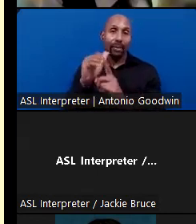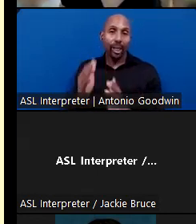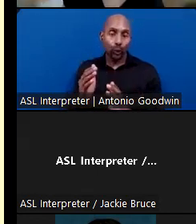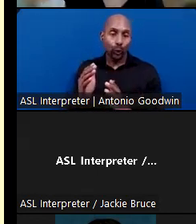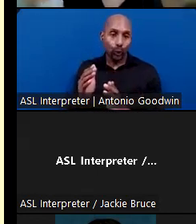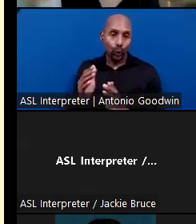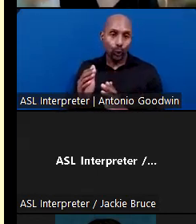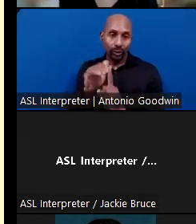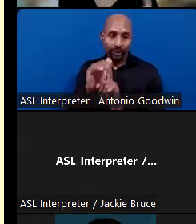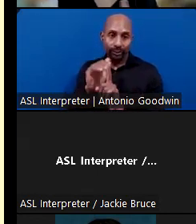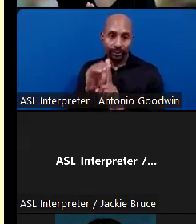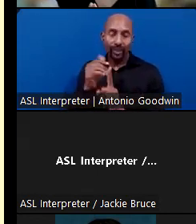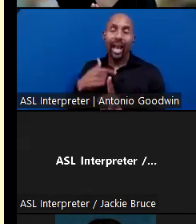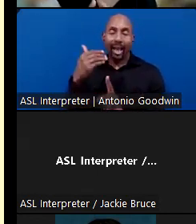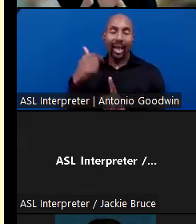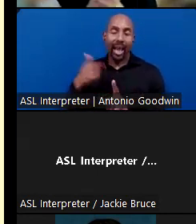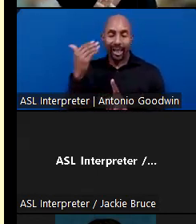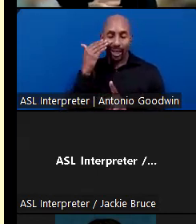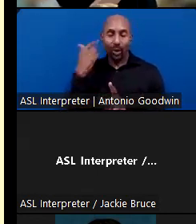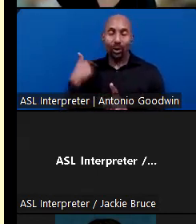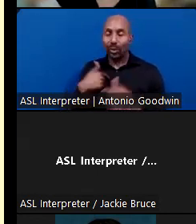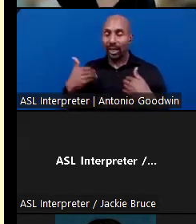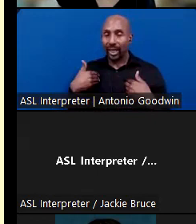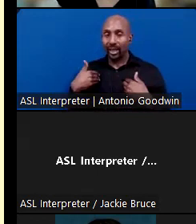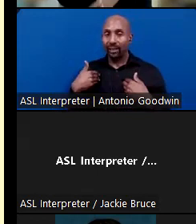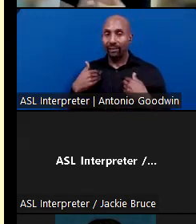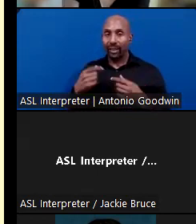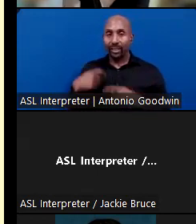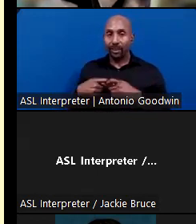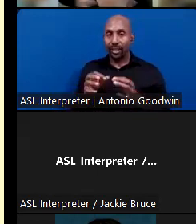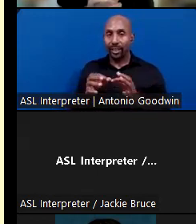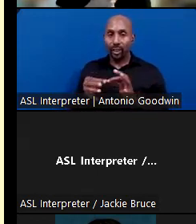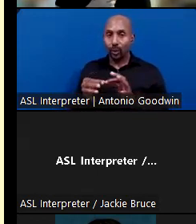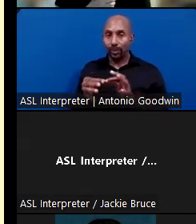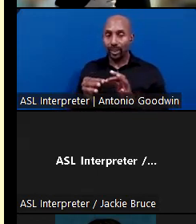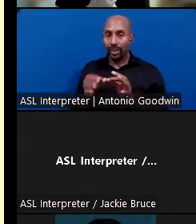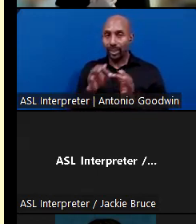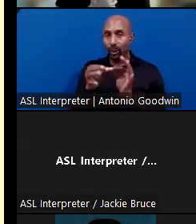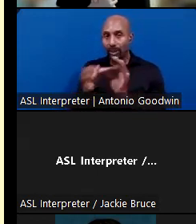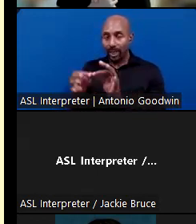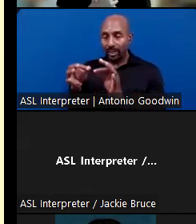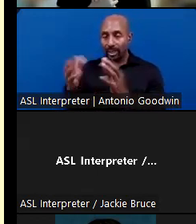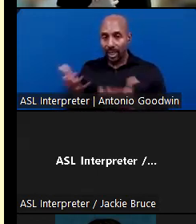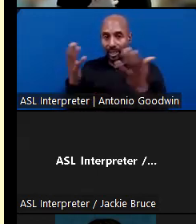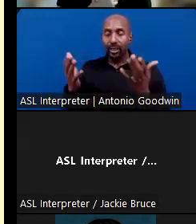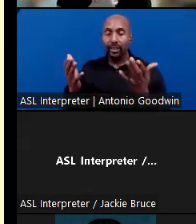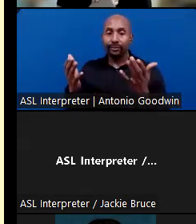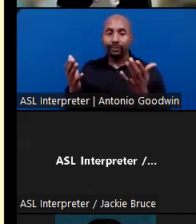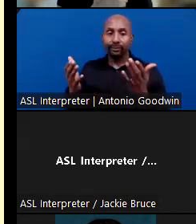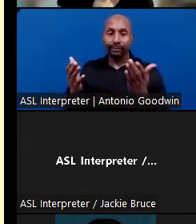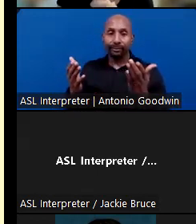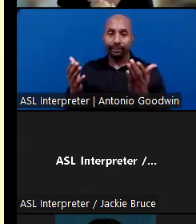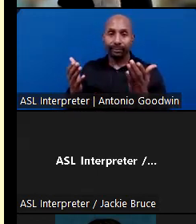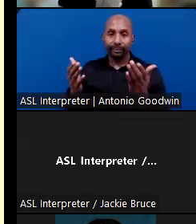know we have Spanish interpretation on this call. It's not nearly as good as going to a